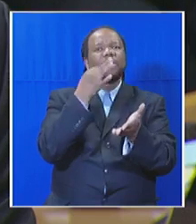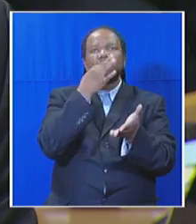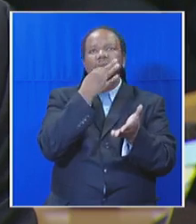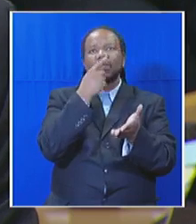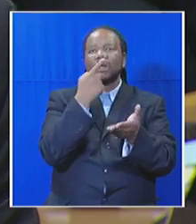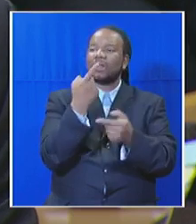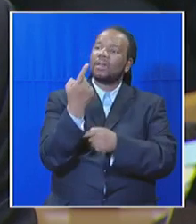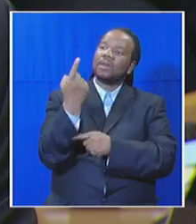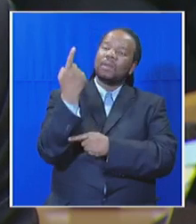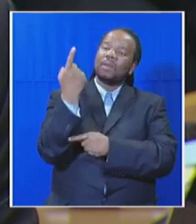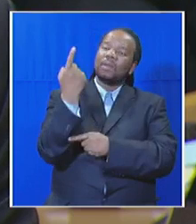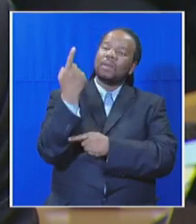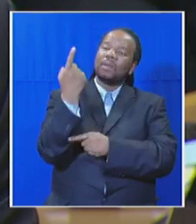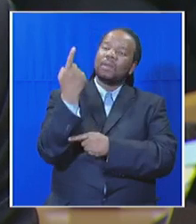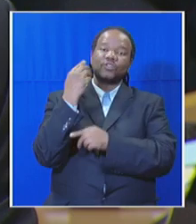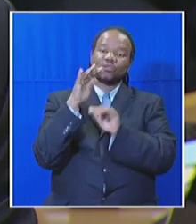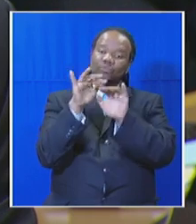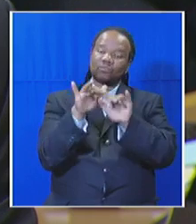was disrupted.